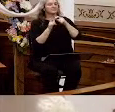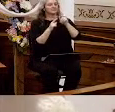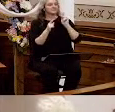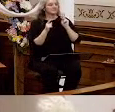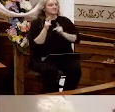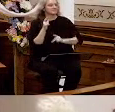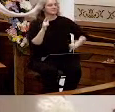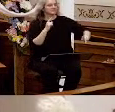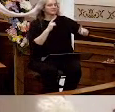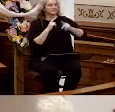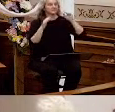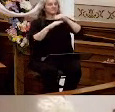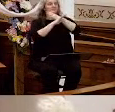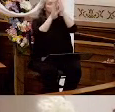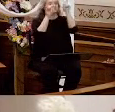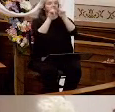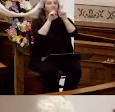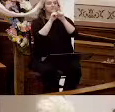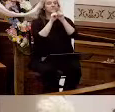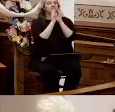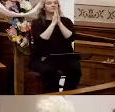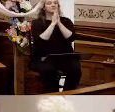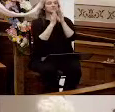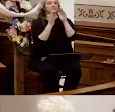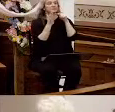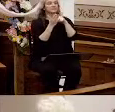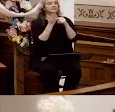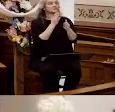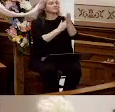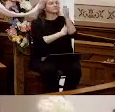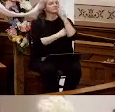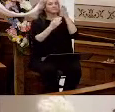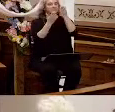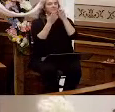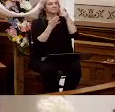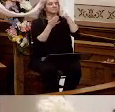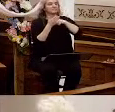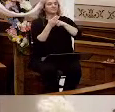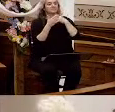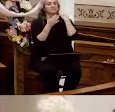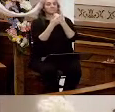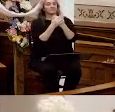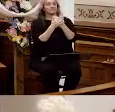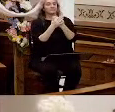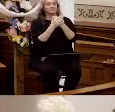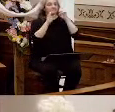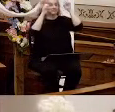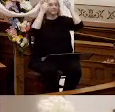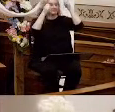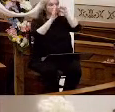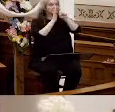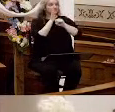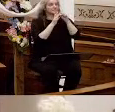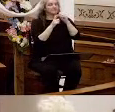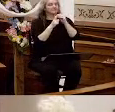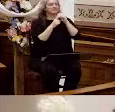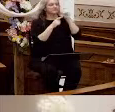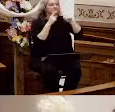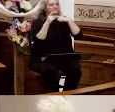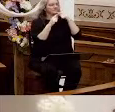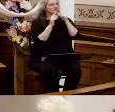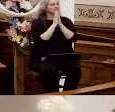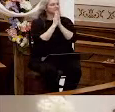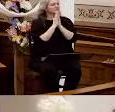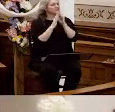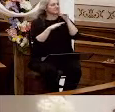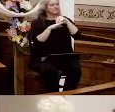as we pray this morning, if you bring your key back any Sunday morning during this Easter season, or when you're praying at home, just hold